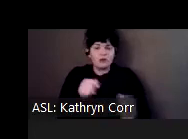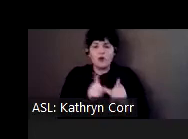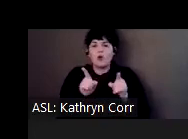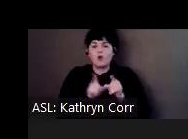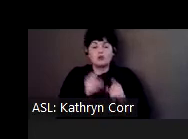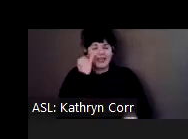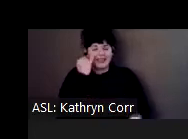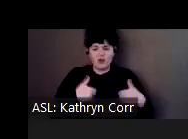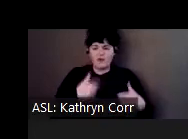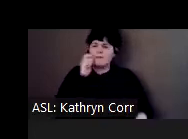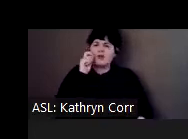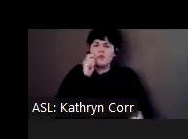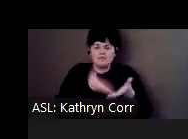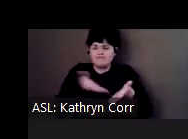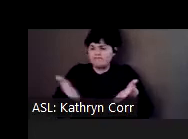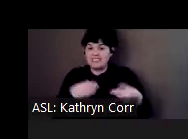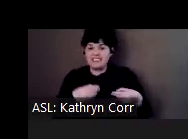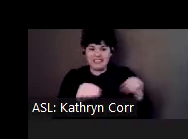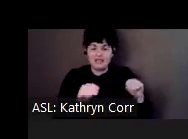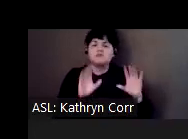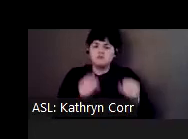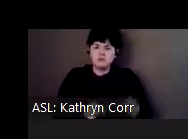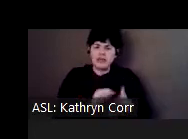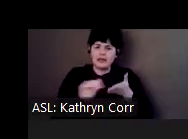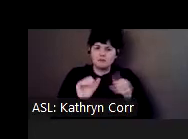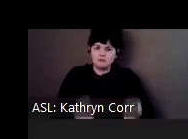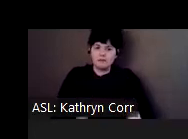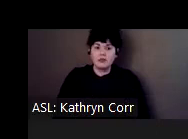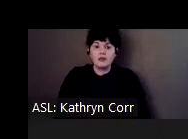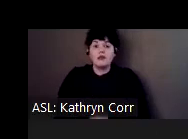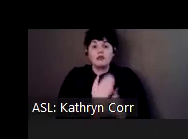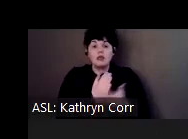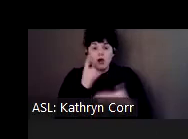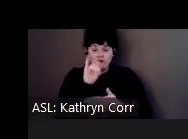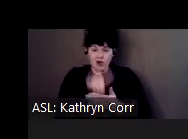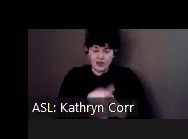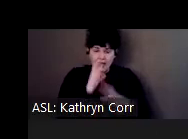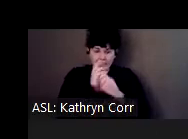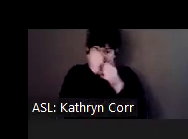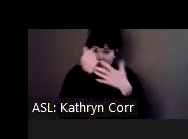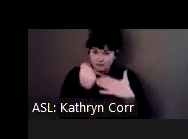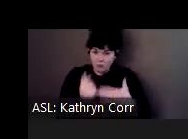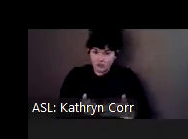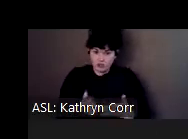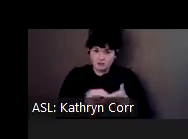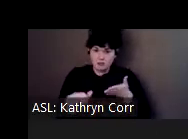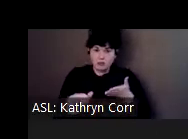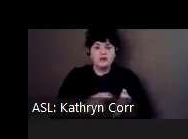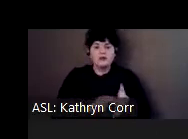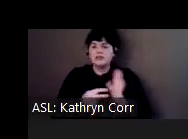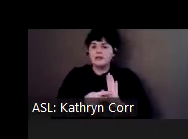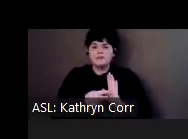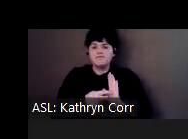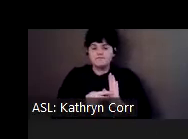paraphernalia. The process for this part of the expungements is quite simple. It does not require a